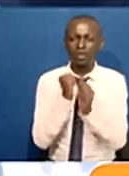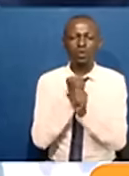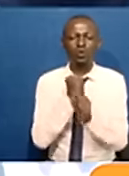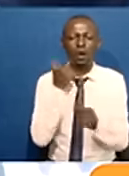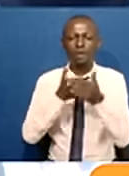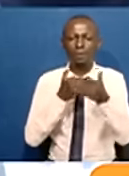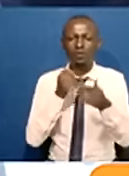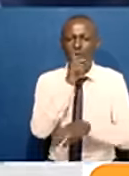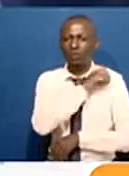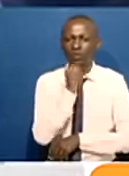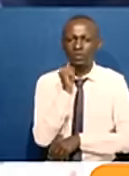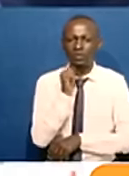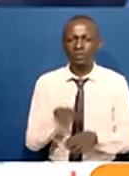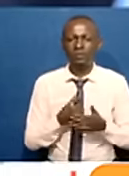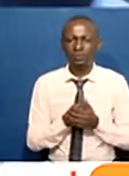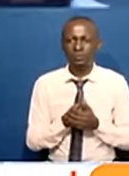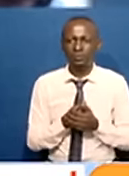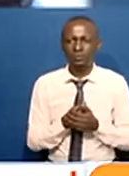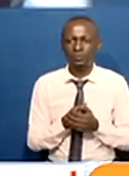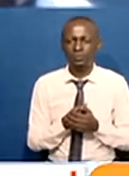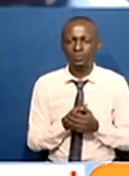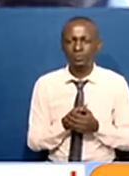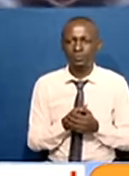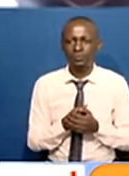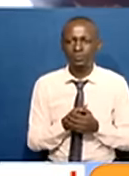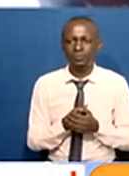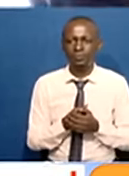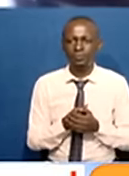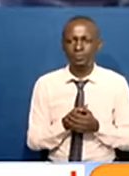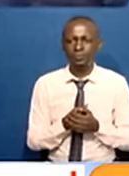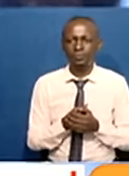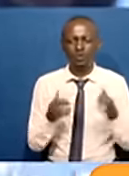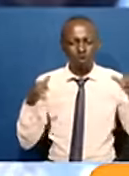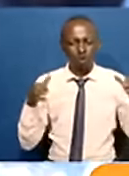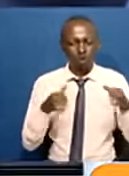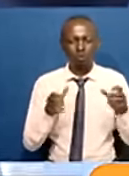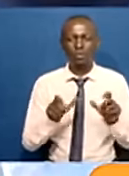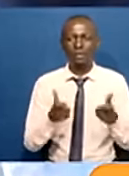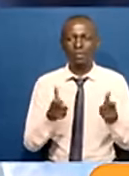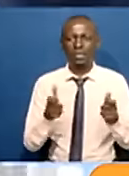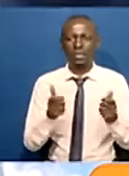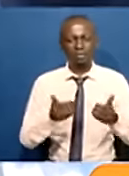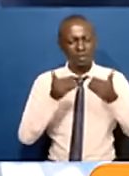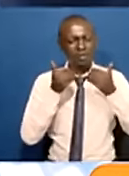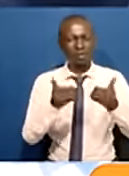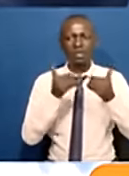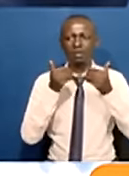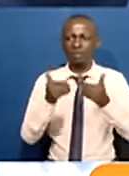like to express also a lot of thanks to the media fraternity for the way they have come